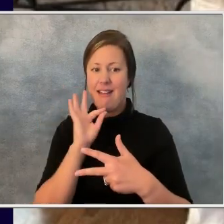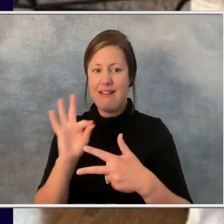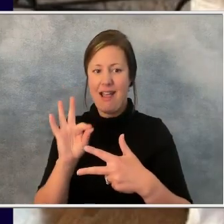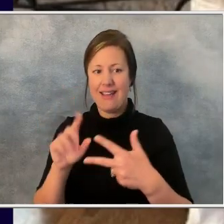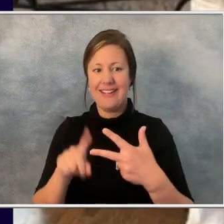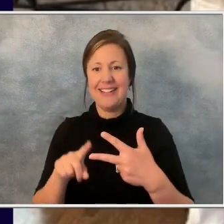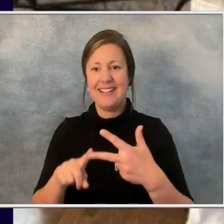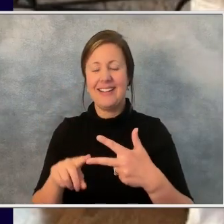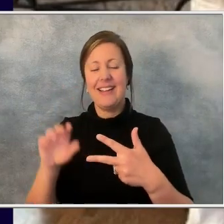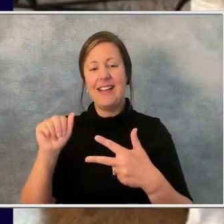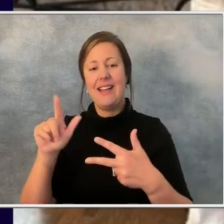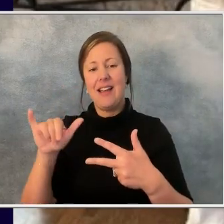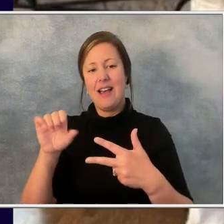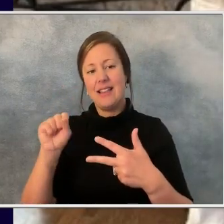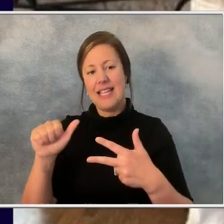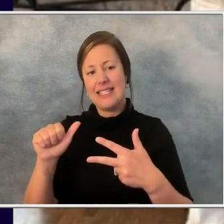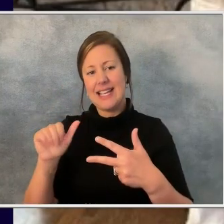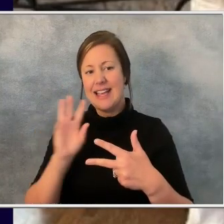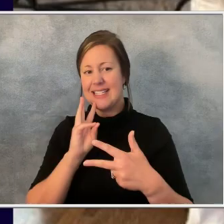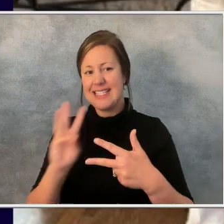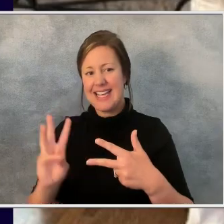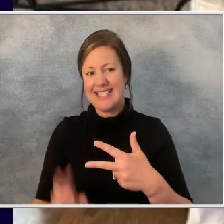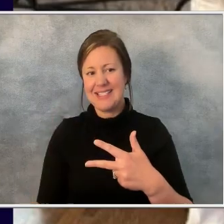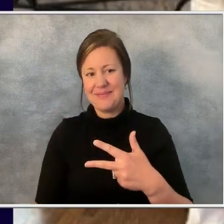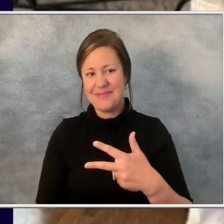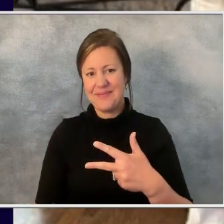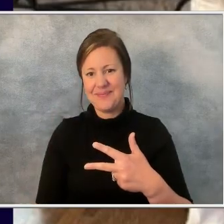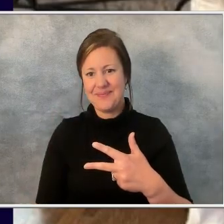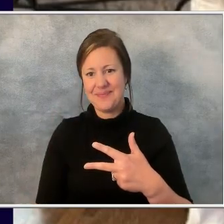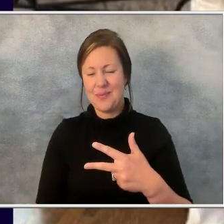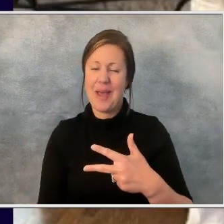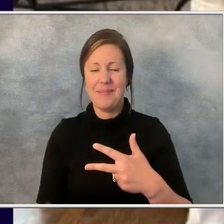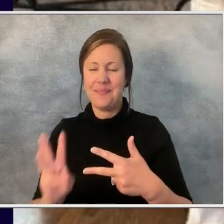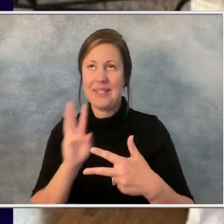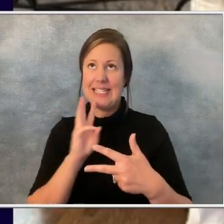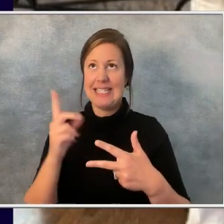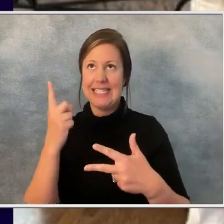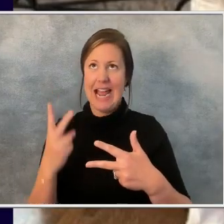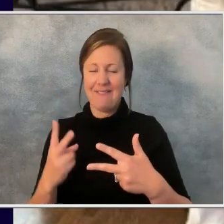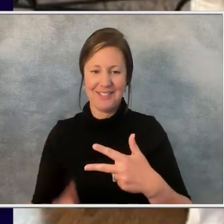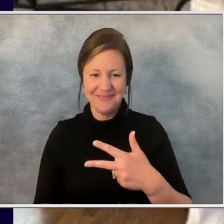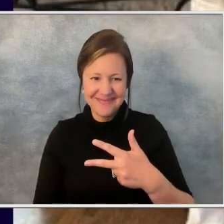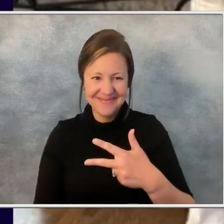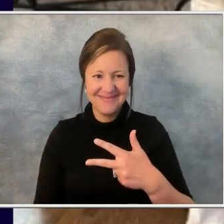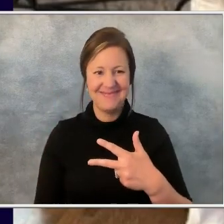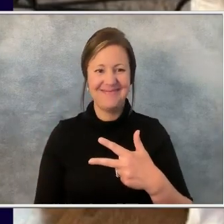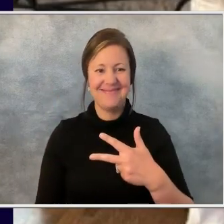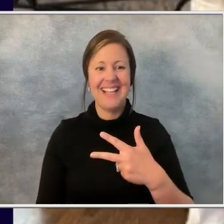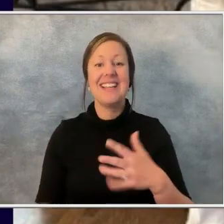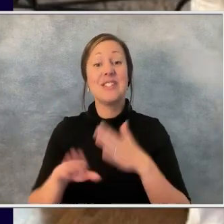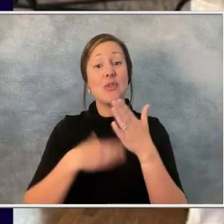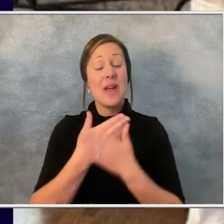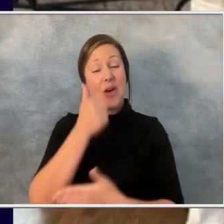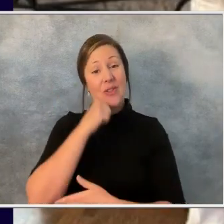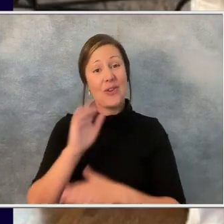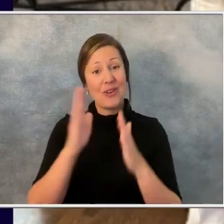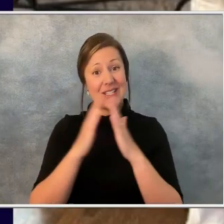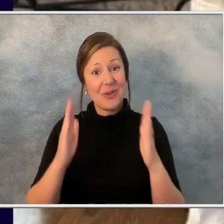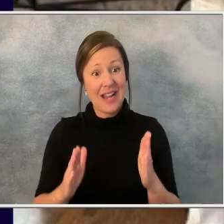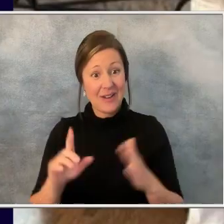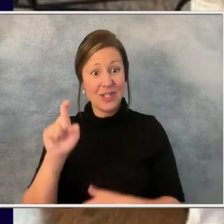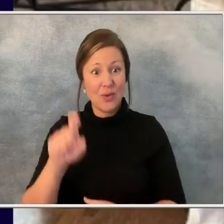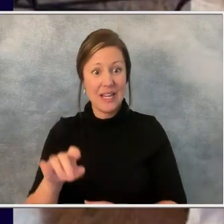Alyssa. She's 6. But she says 6 and a half. Yeah. So with all the girls in your house, you do need to bro out